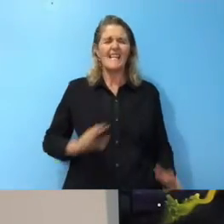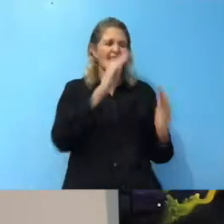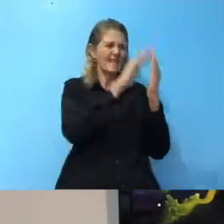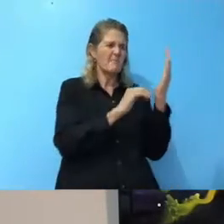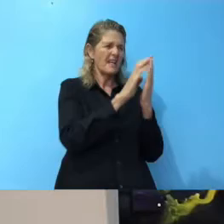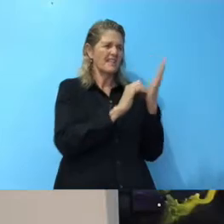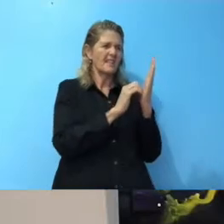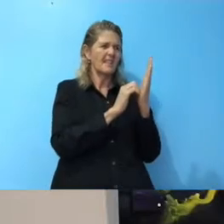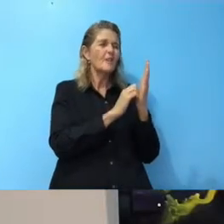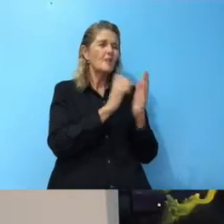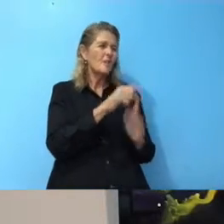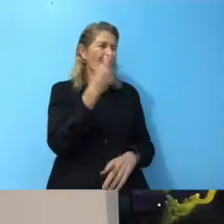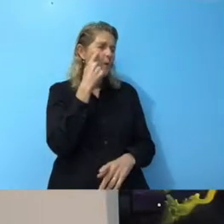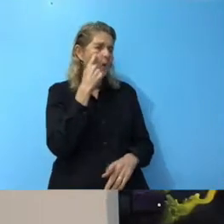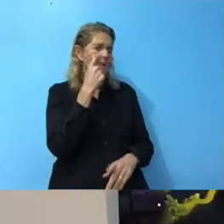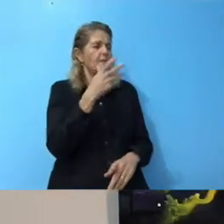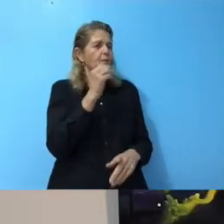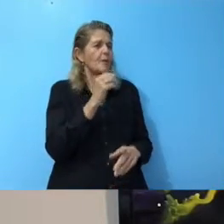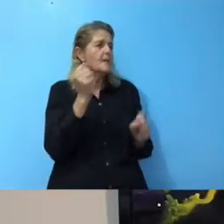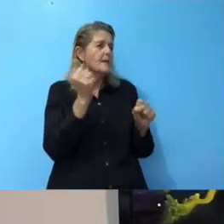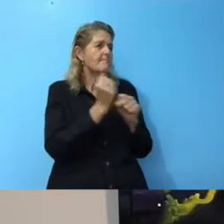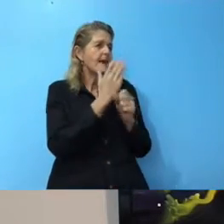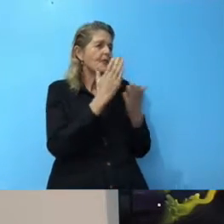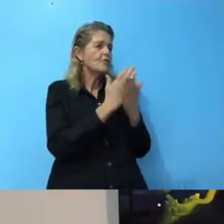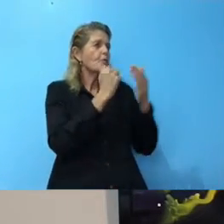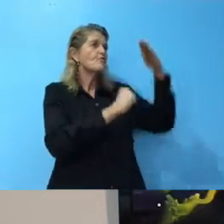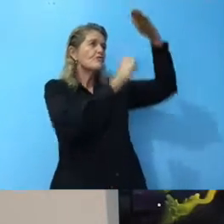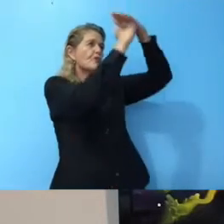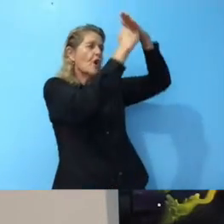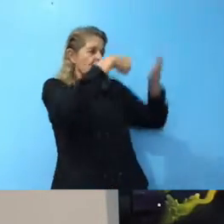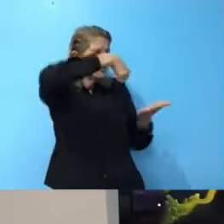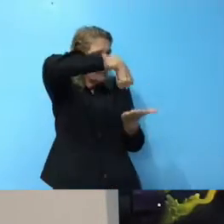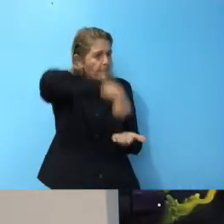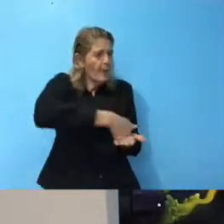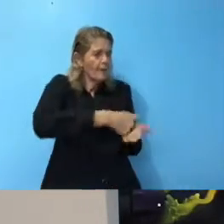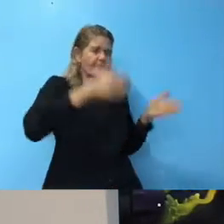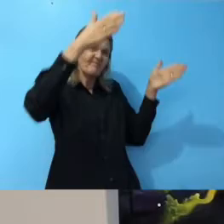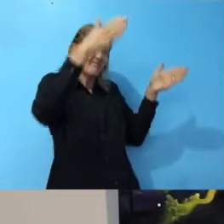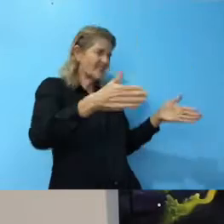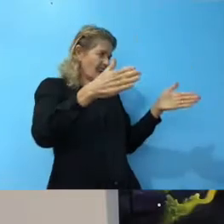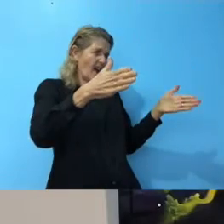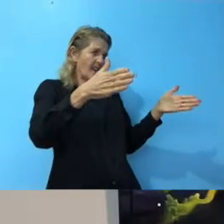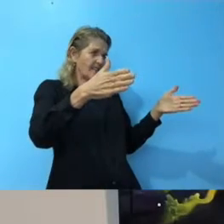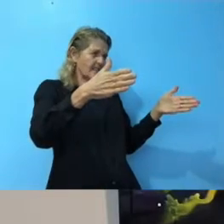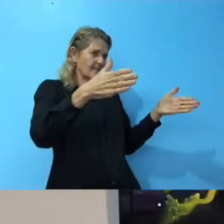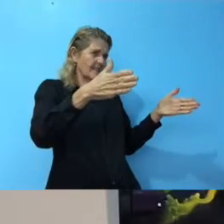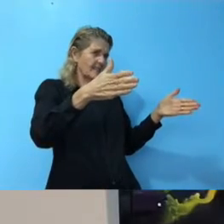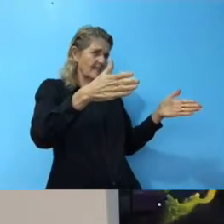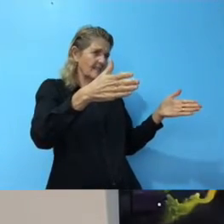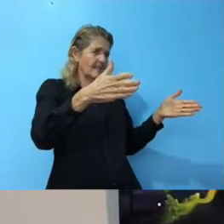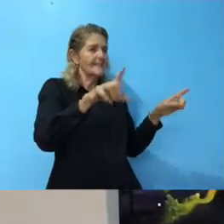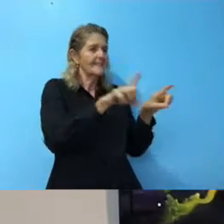you'd notice it. So give just as much attention to your top and bottom and edges as you do the other